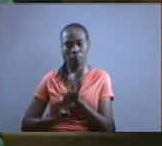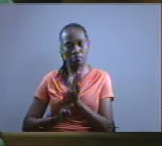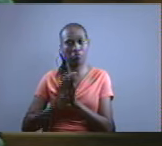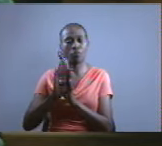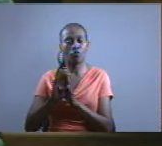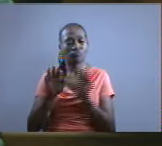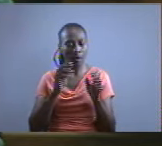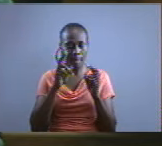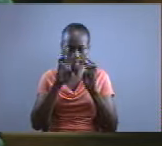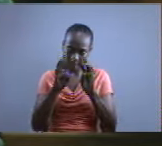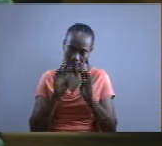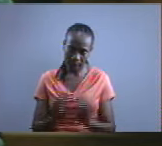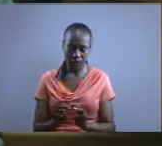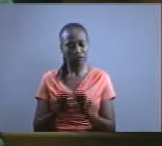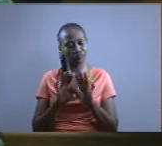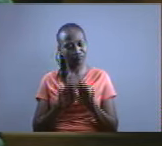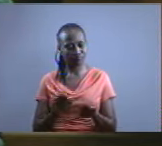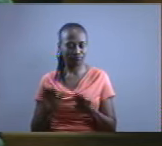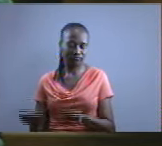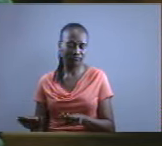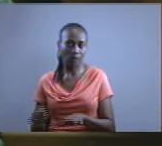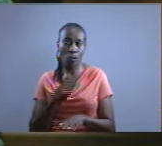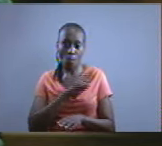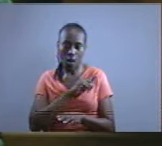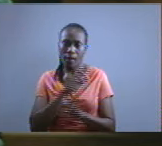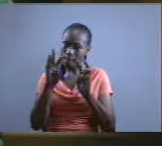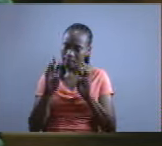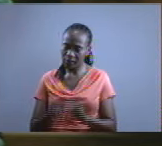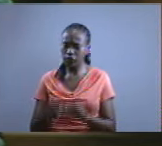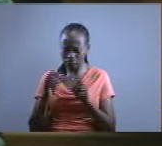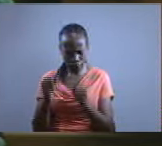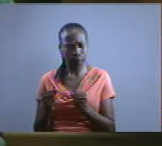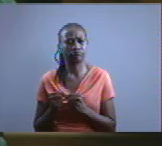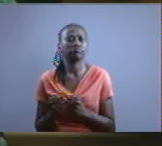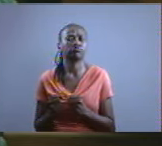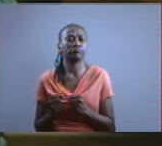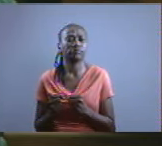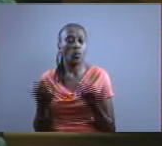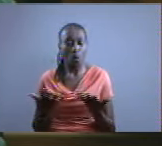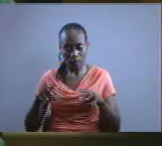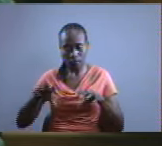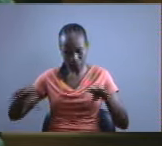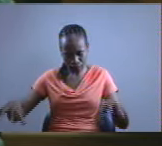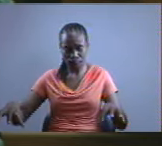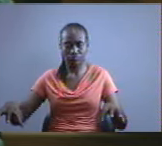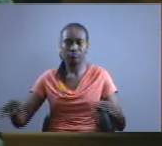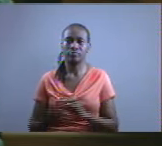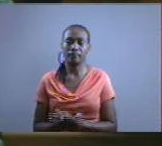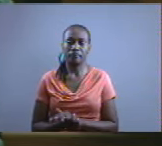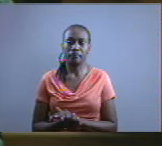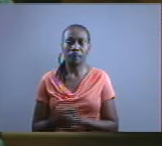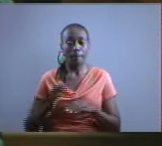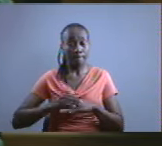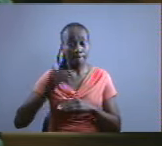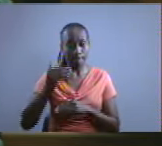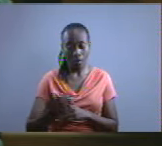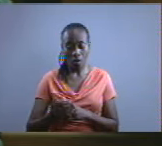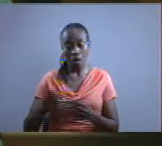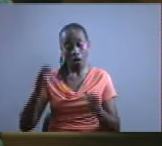stability through participating in peacekeeping operations in their regions. Furthermore, the signing of these